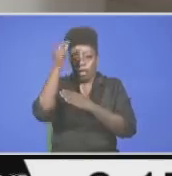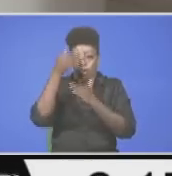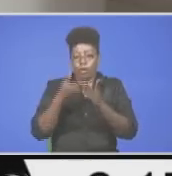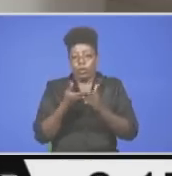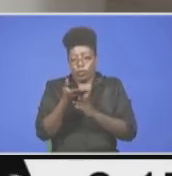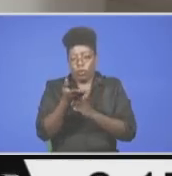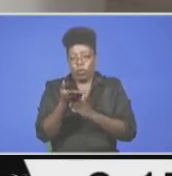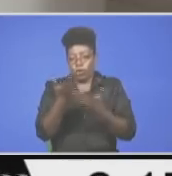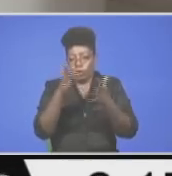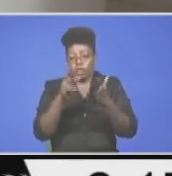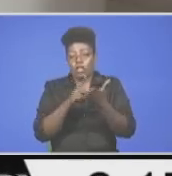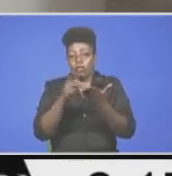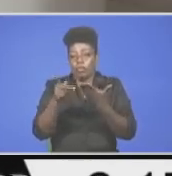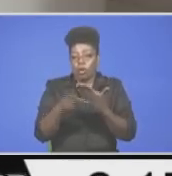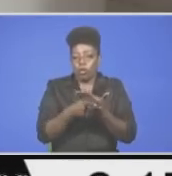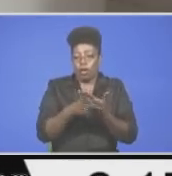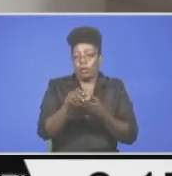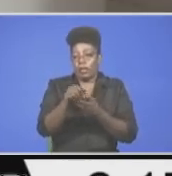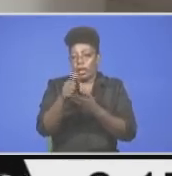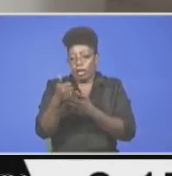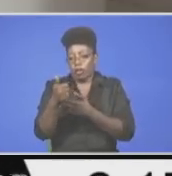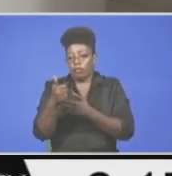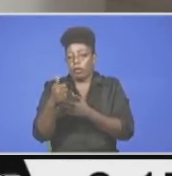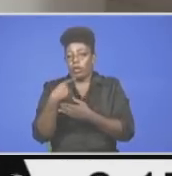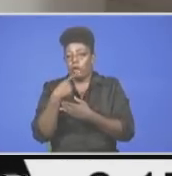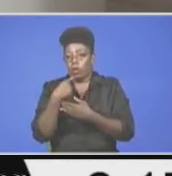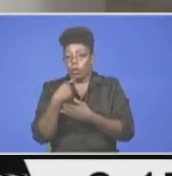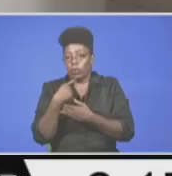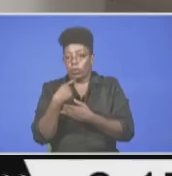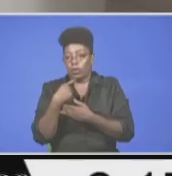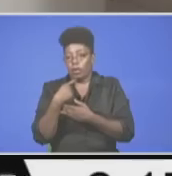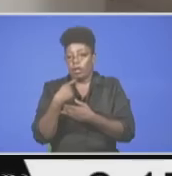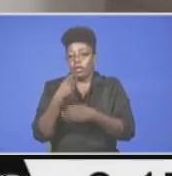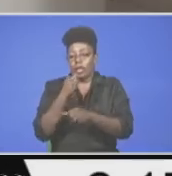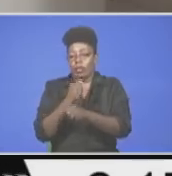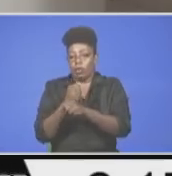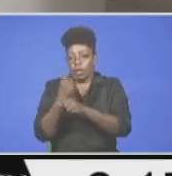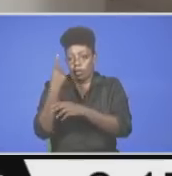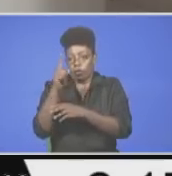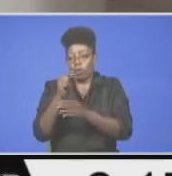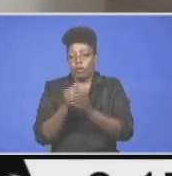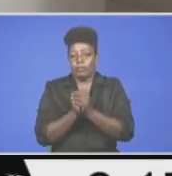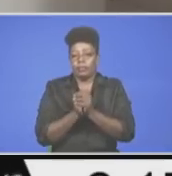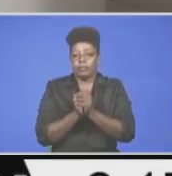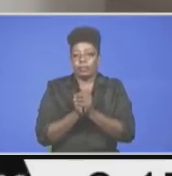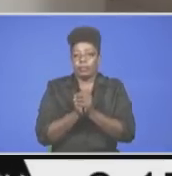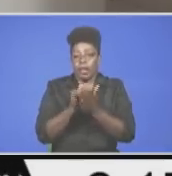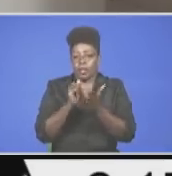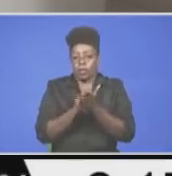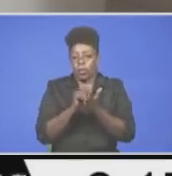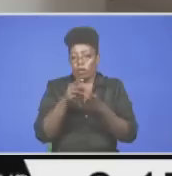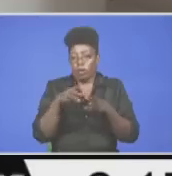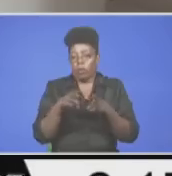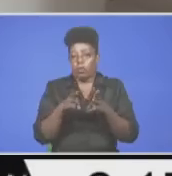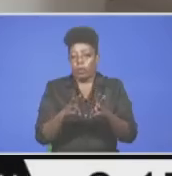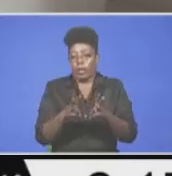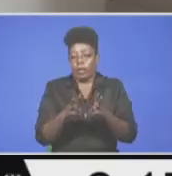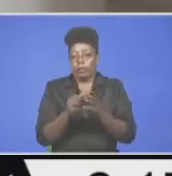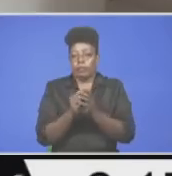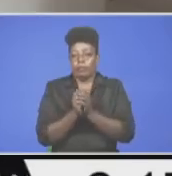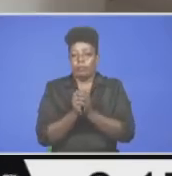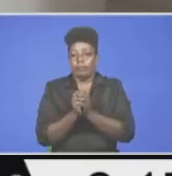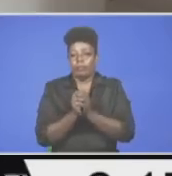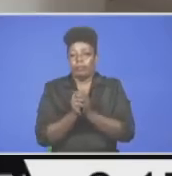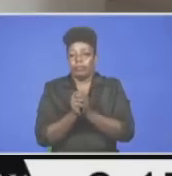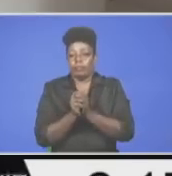52-week program, and the rest will come from the employer who they're actually performing these tasks for. That's one way of addressing it. I think the Prime Minister mentioned